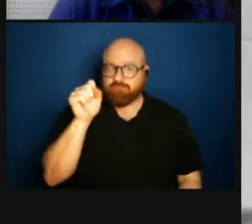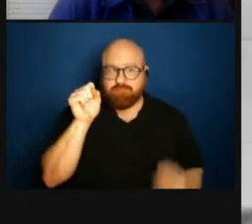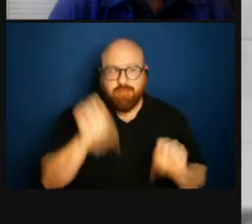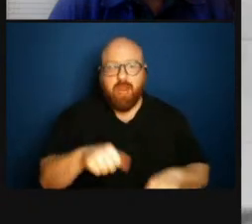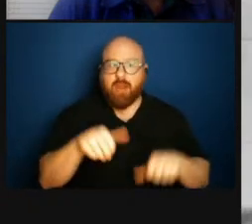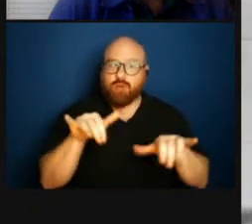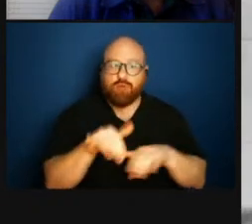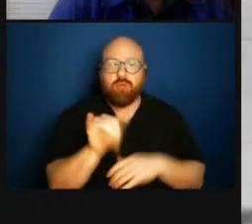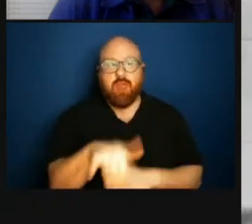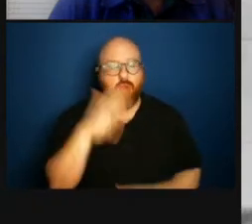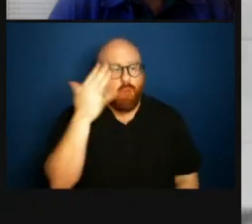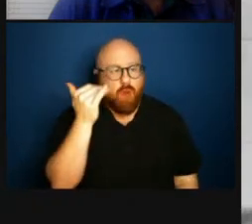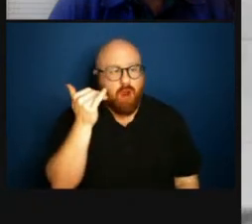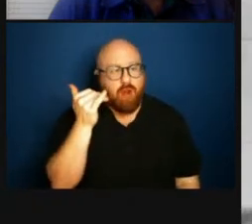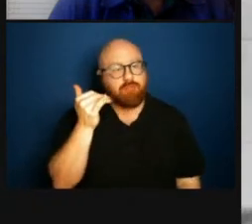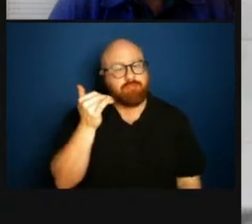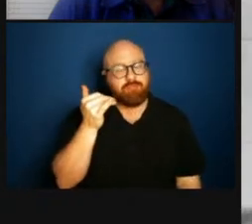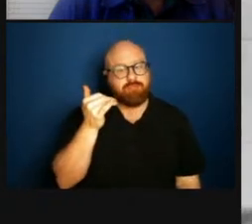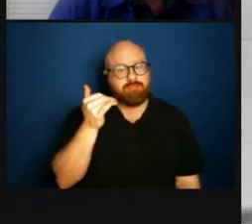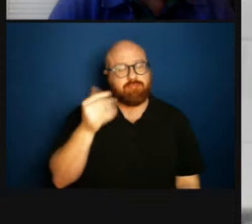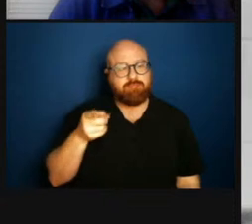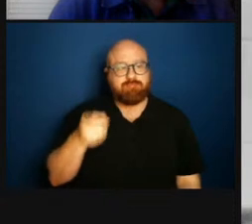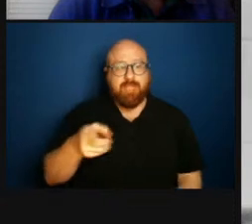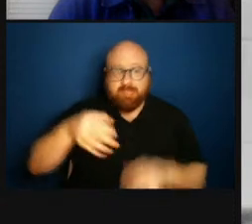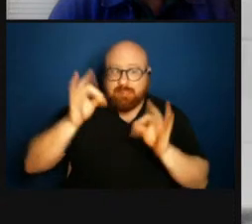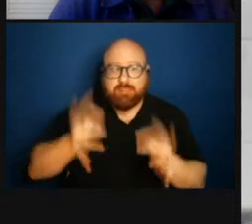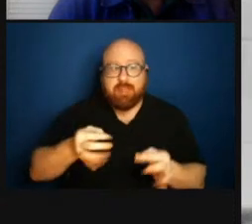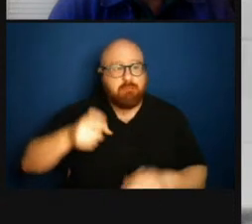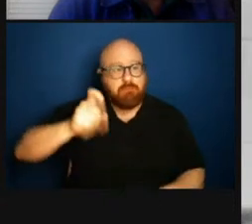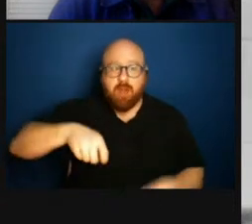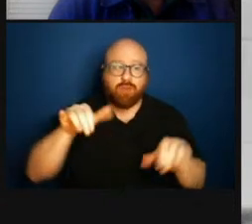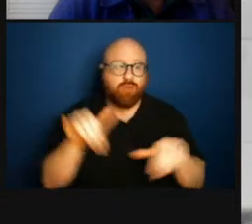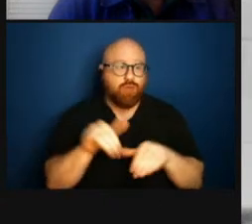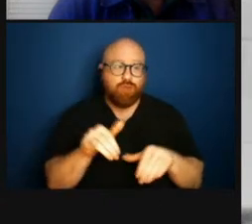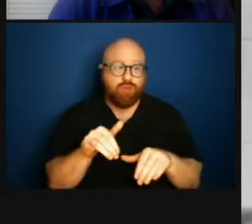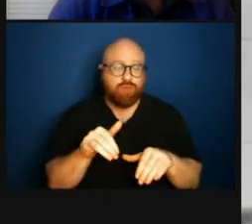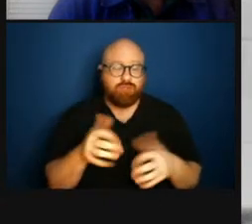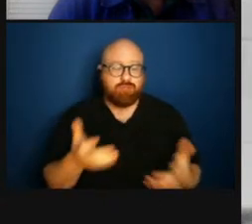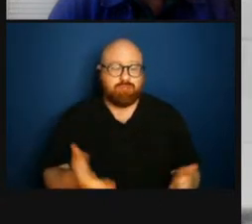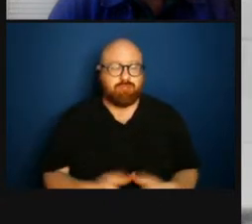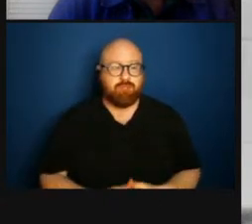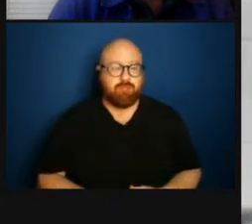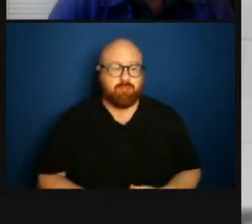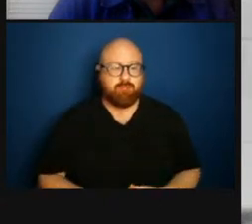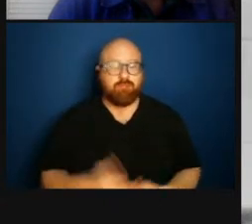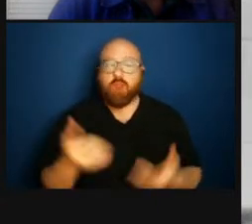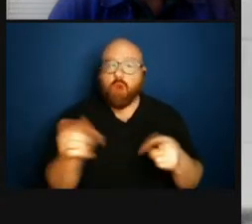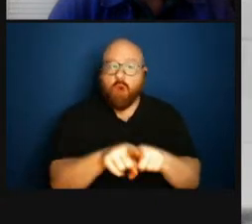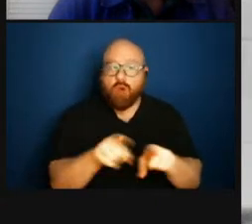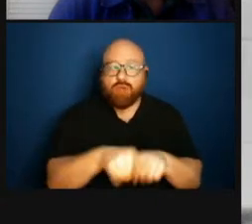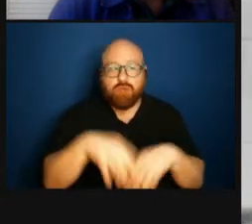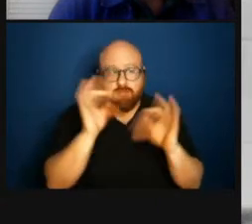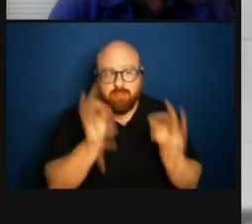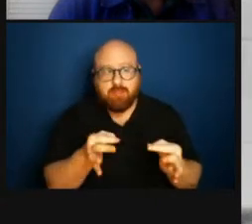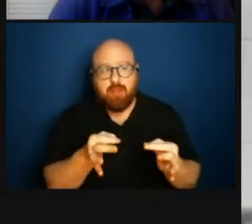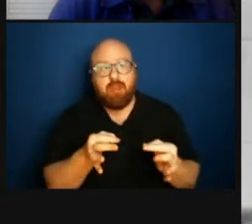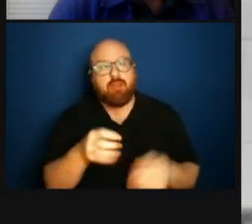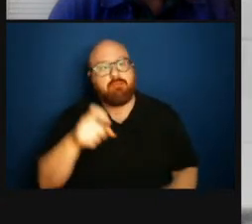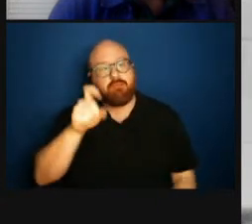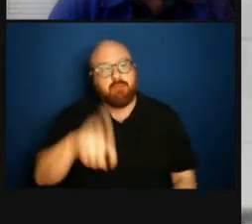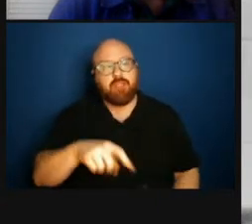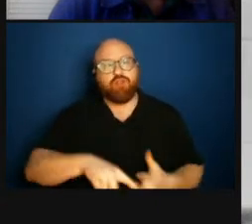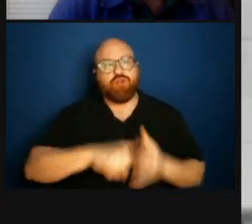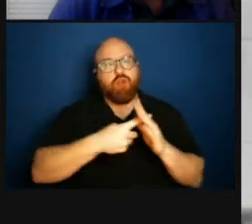it was decided that they had to do what they did. Well, they also decided that they had to start a